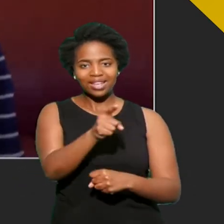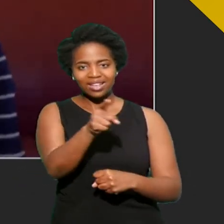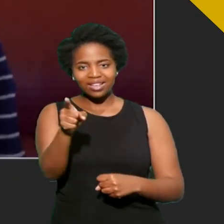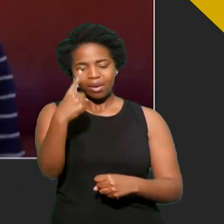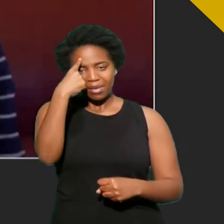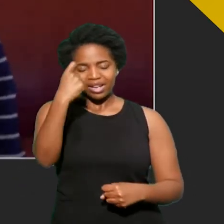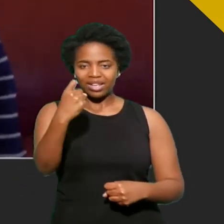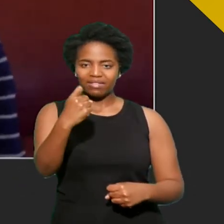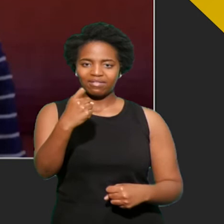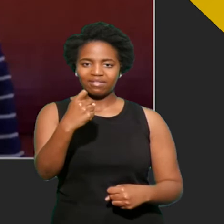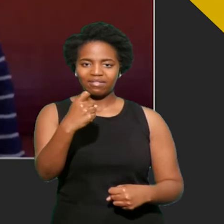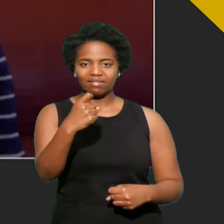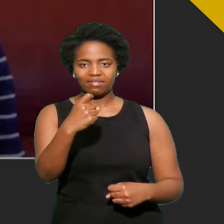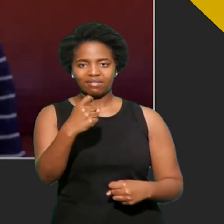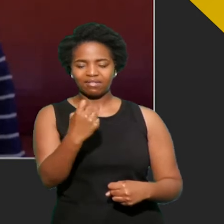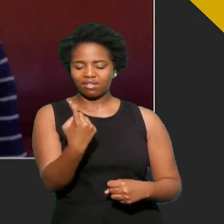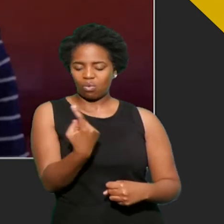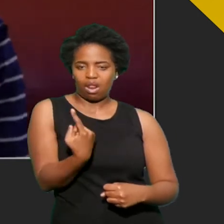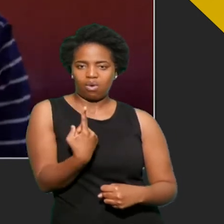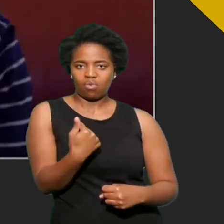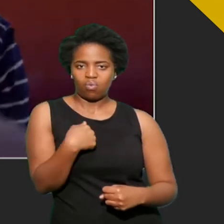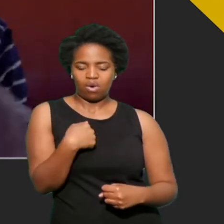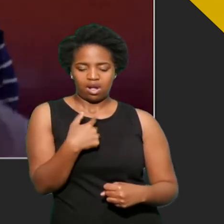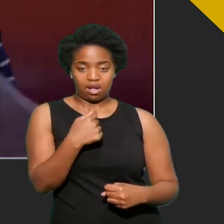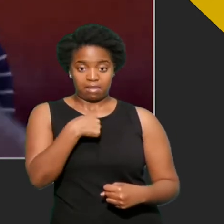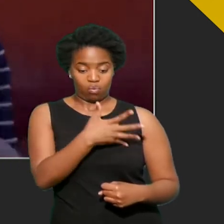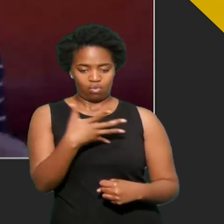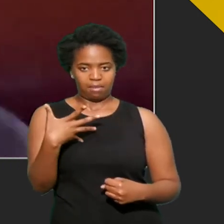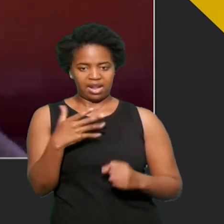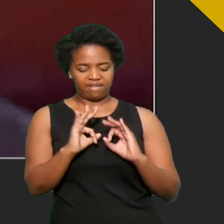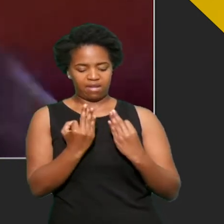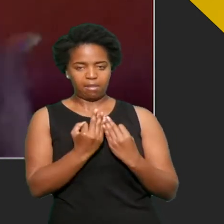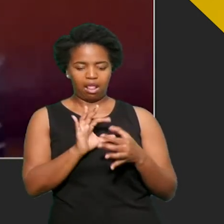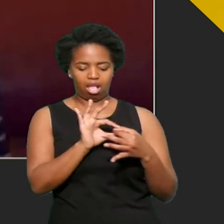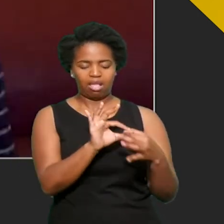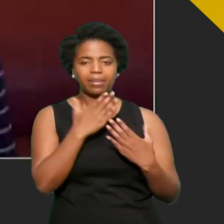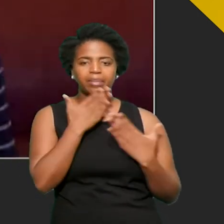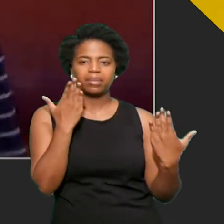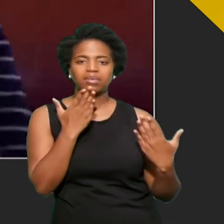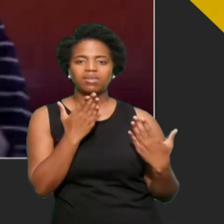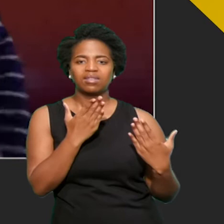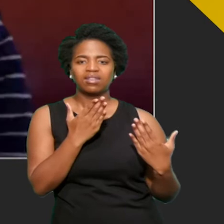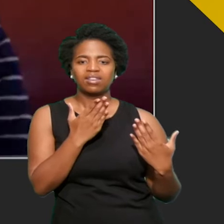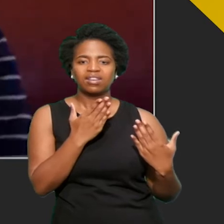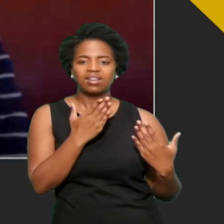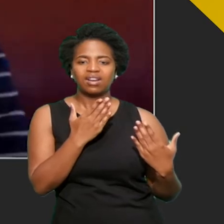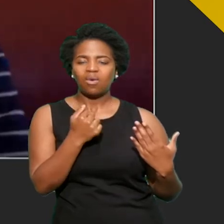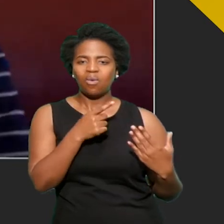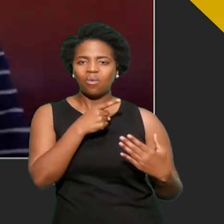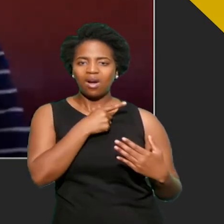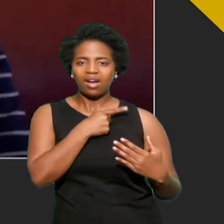family, in most cases, we found that your larger family where you were born into, they don't